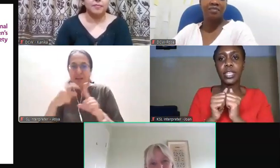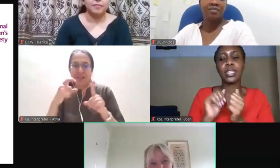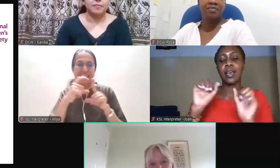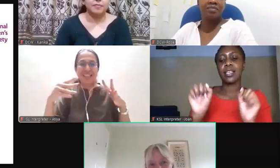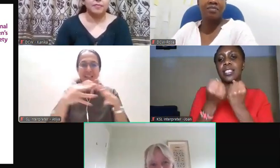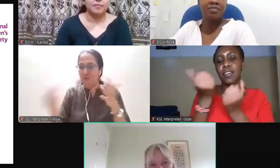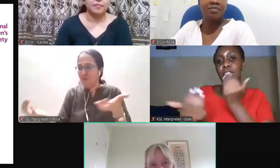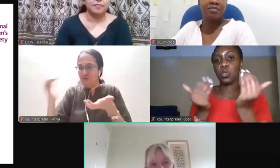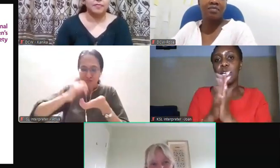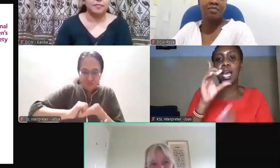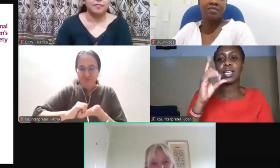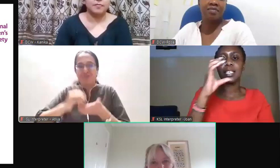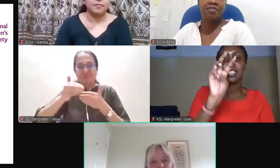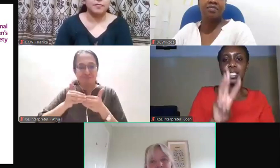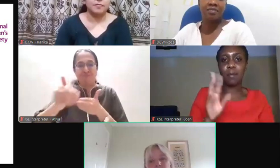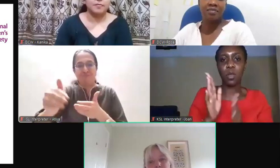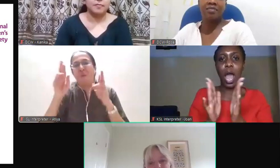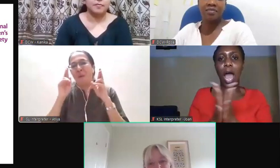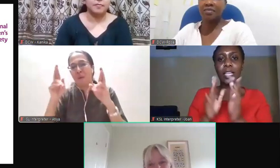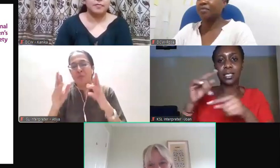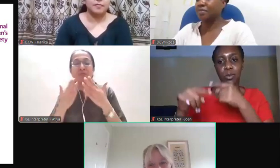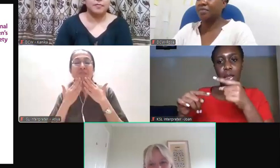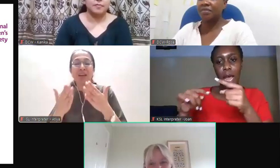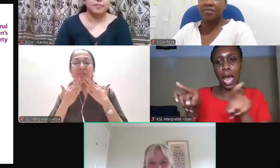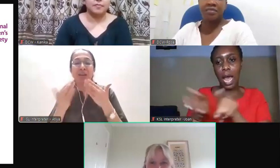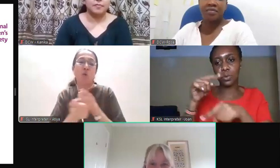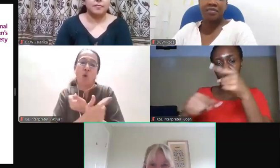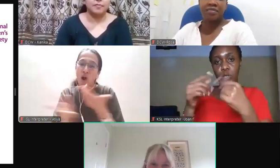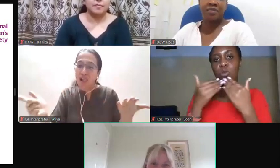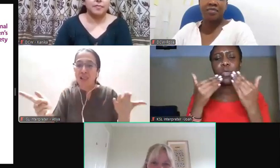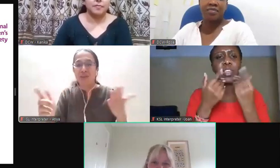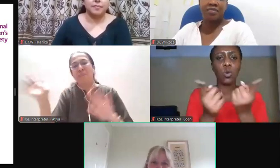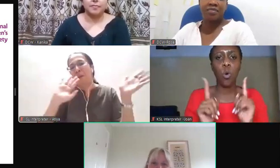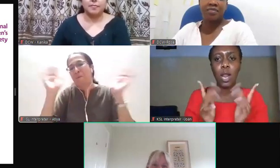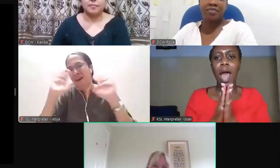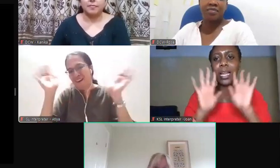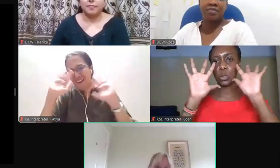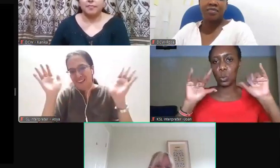Worldwide, and we hope it will continue. So thank you everyone, and goodbye.